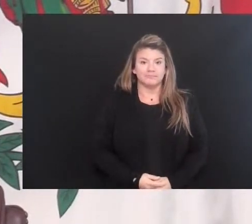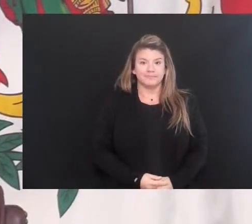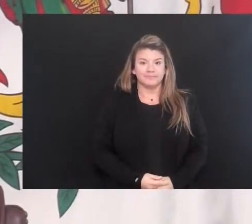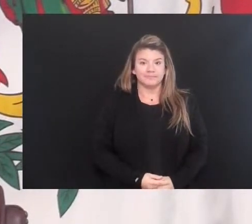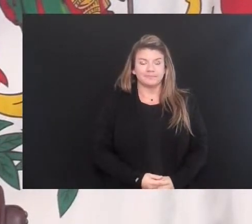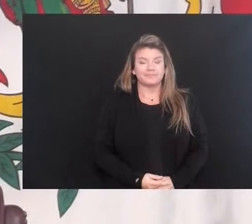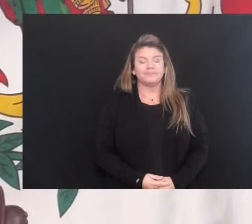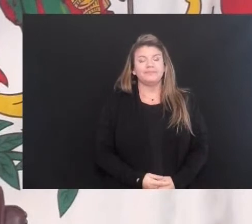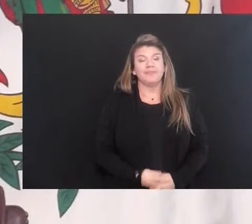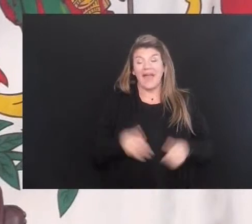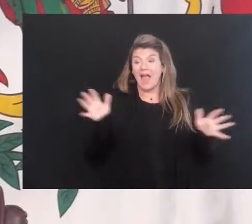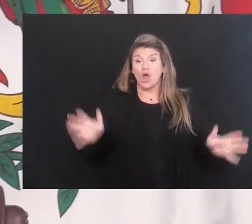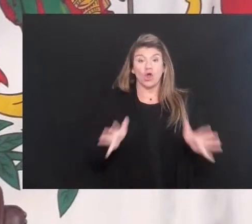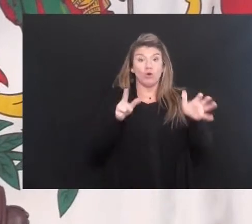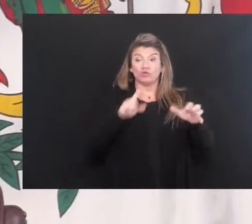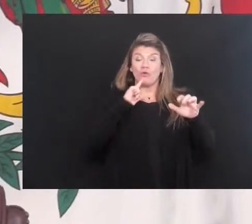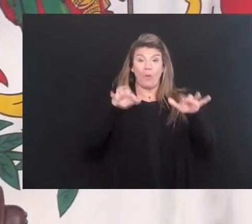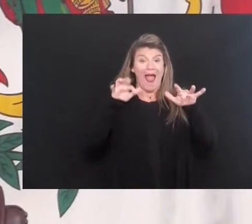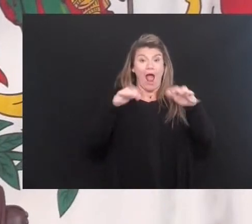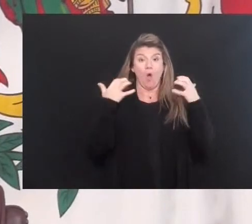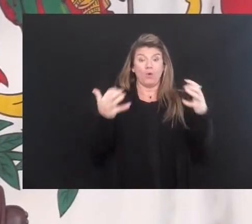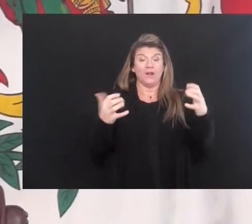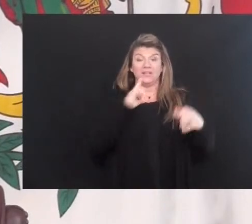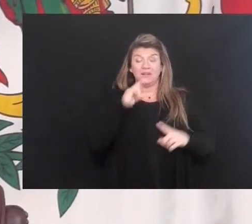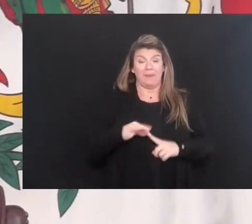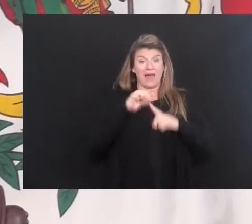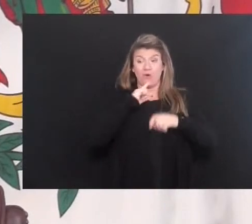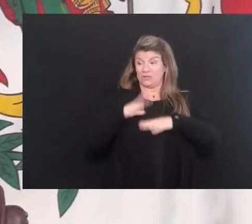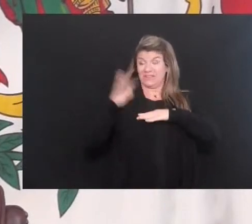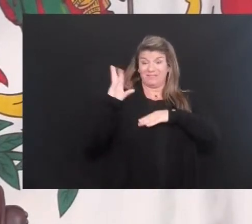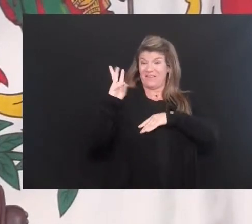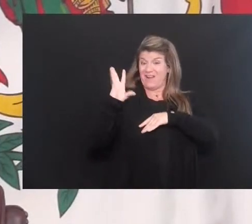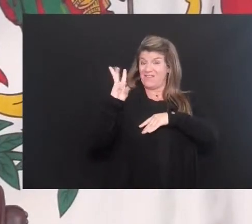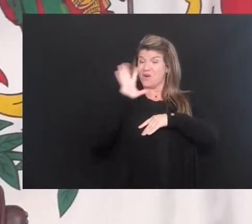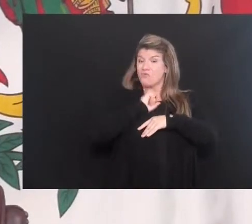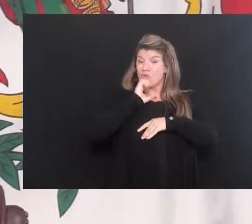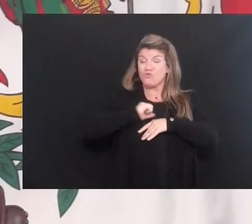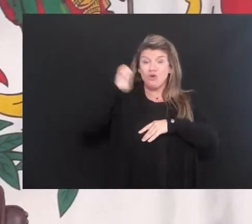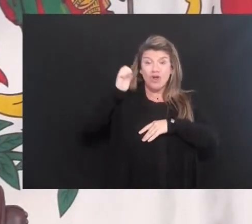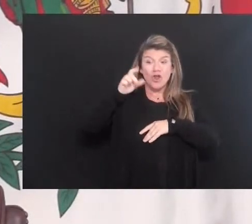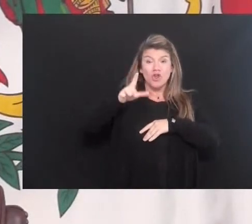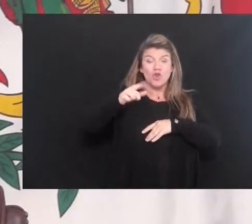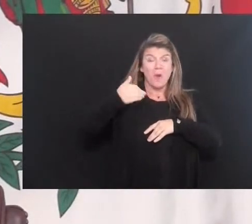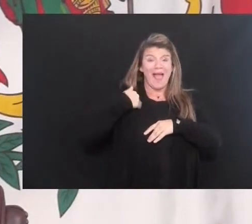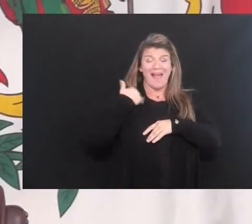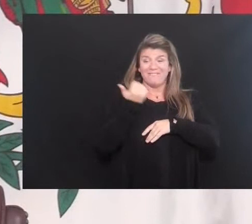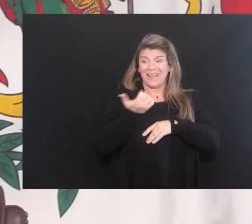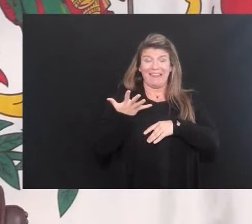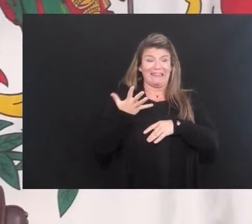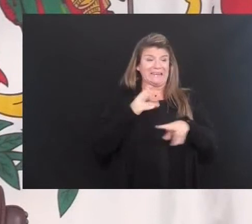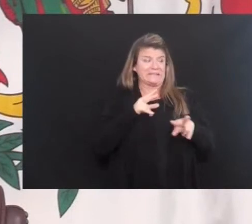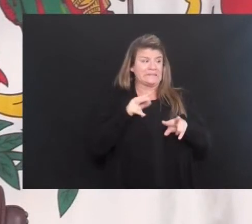I encourage you, if you're in a crowd, you know, especially if you're 65 and older, if you're compromised in any way, wear a mask.